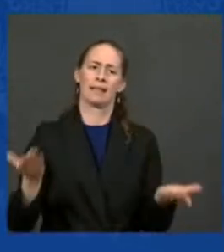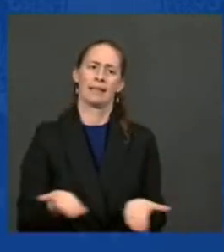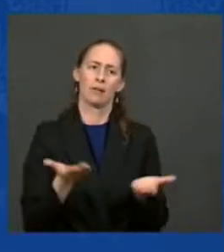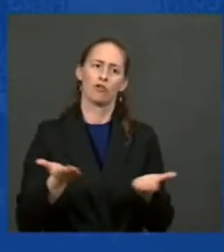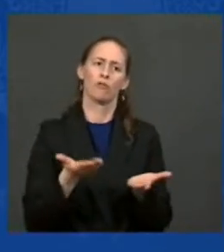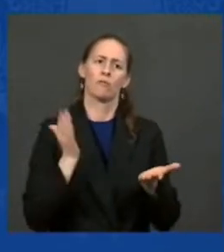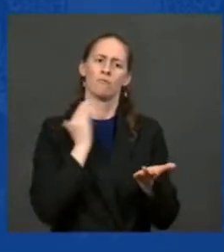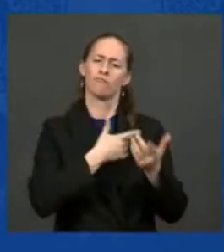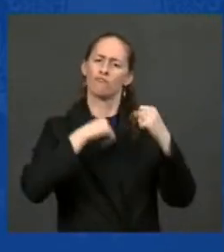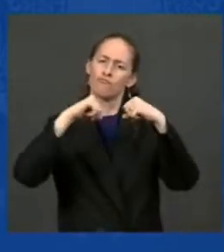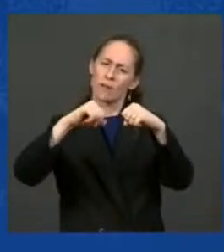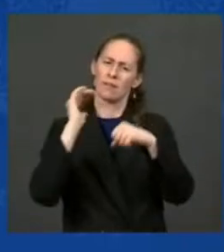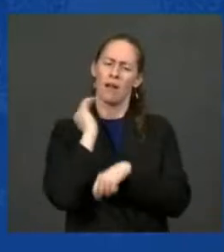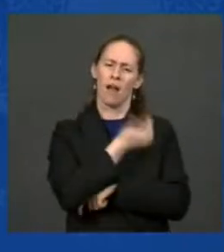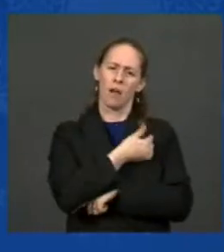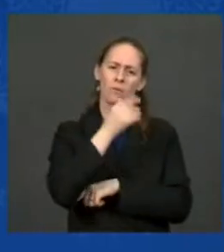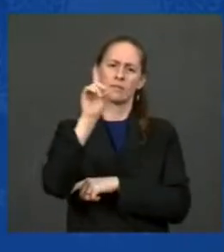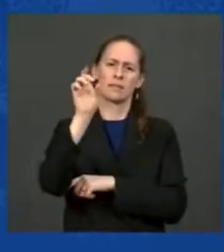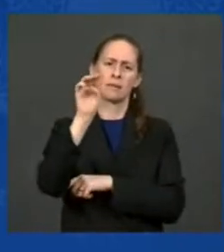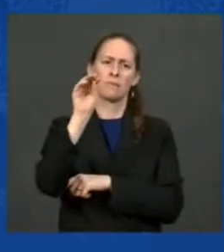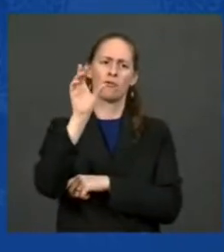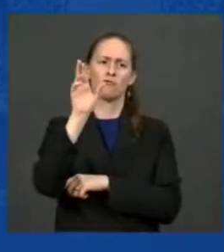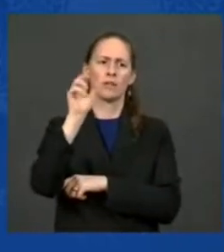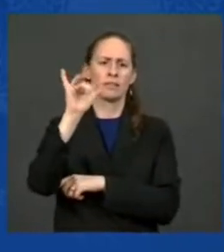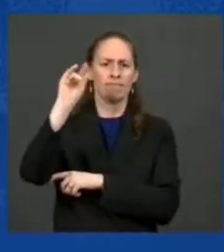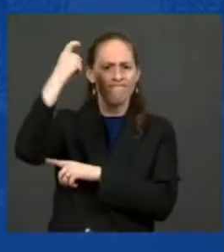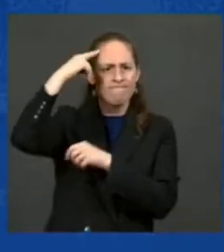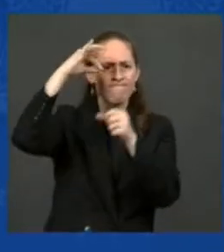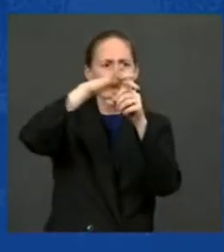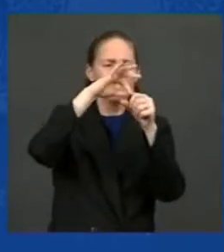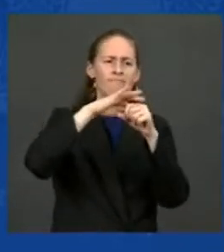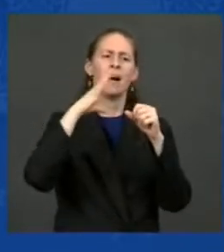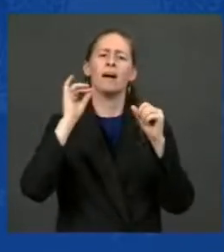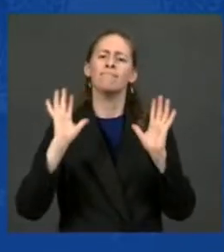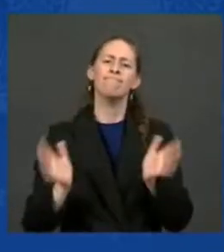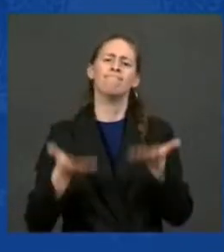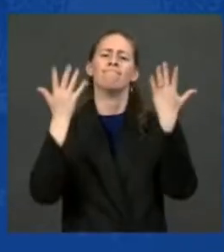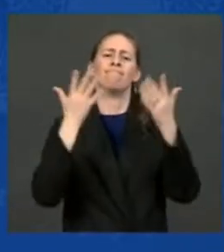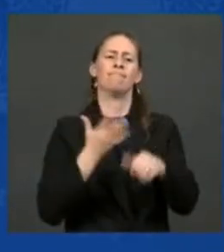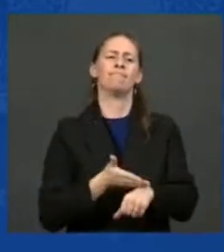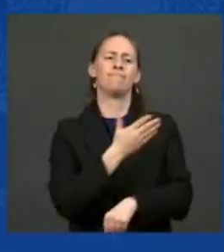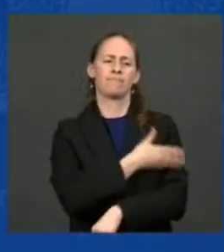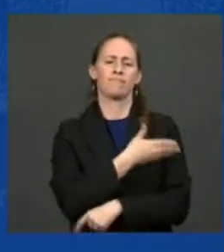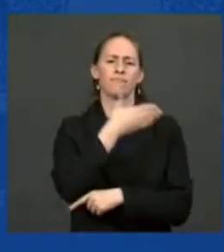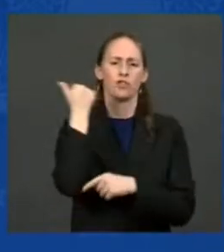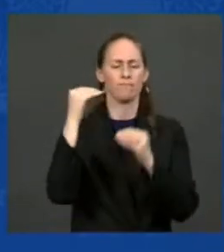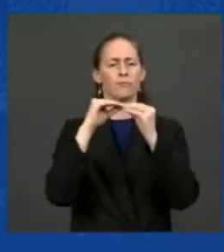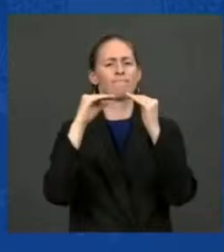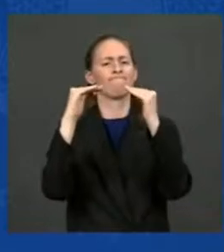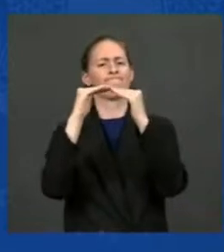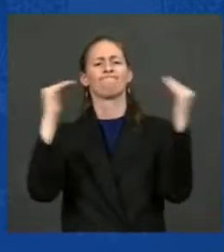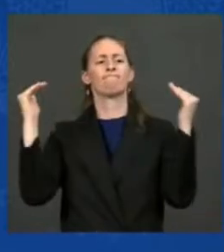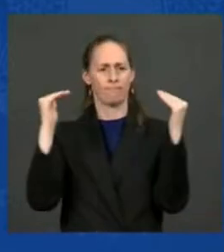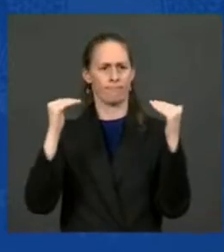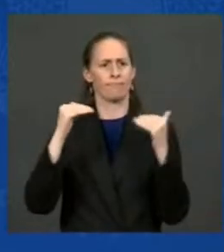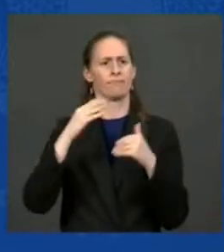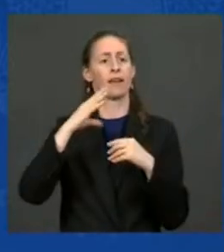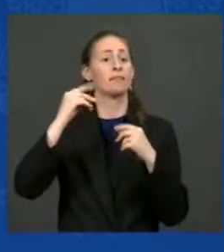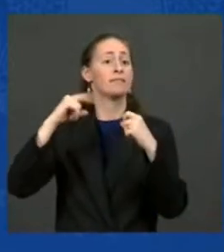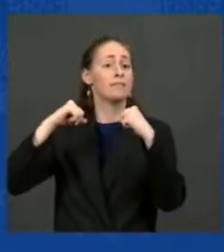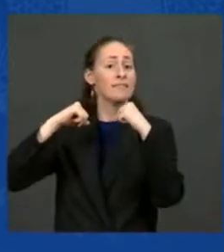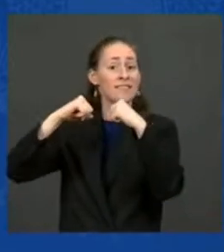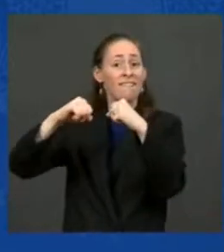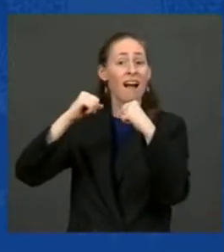democracy, to advance equity and promote justice, to defend the sacred right to